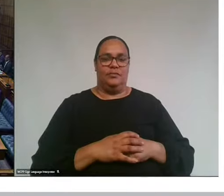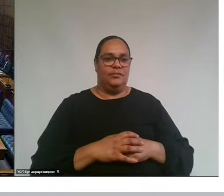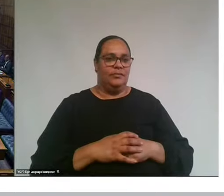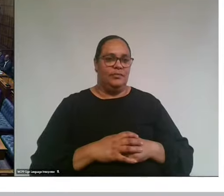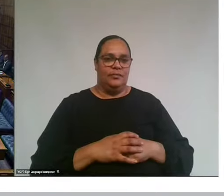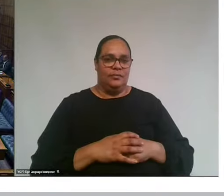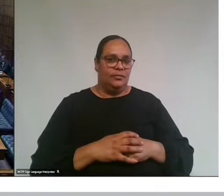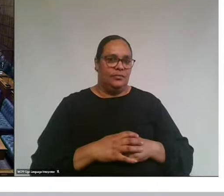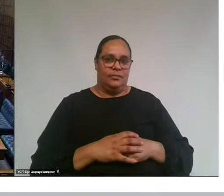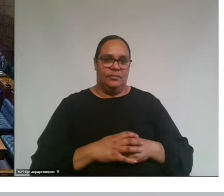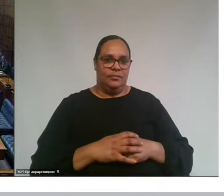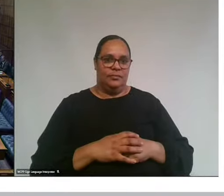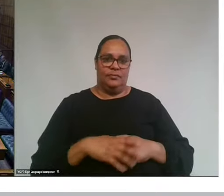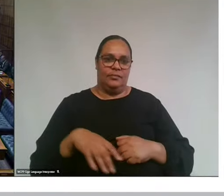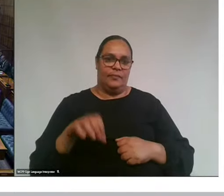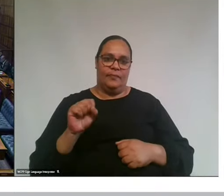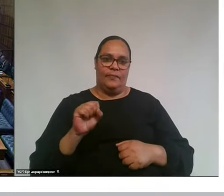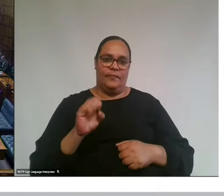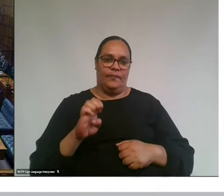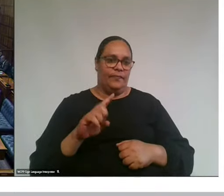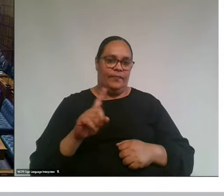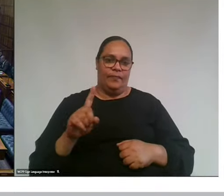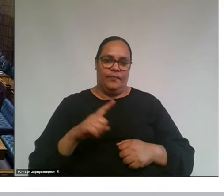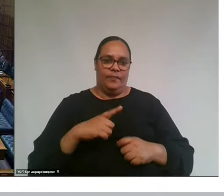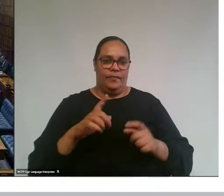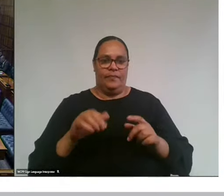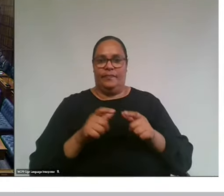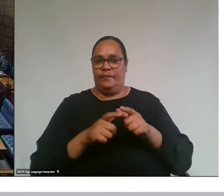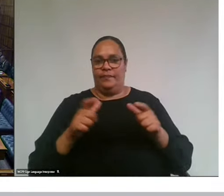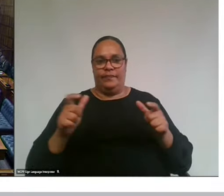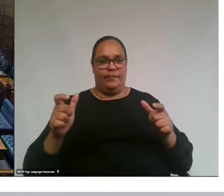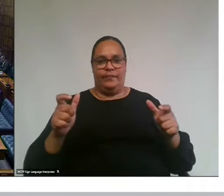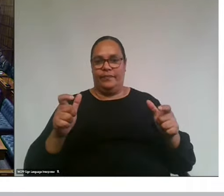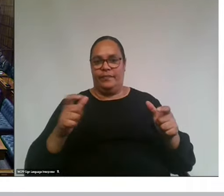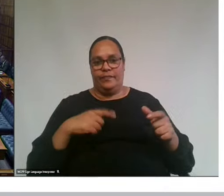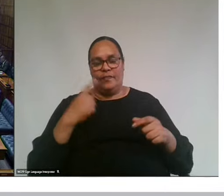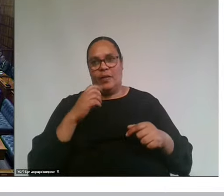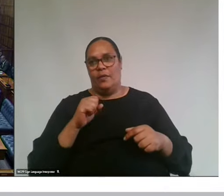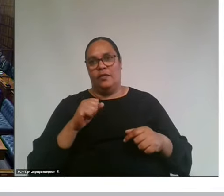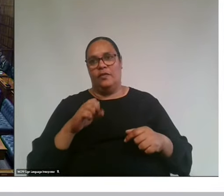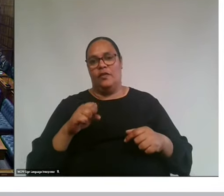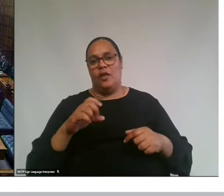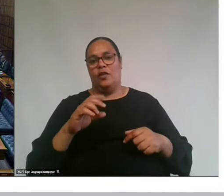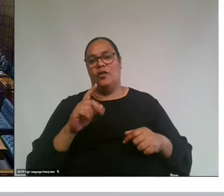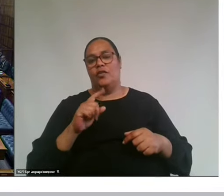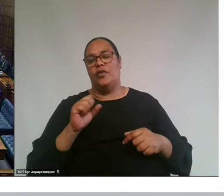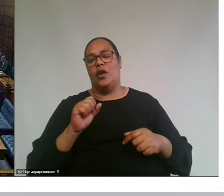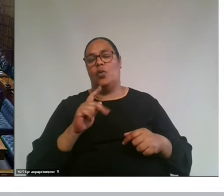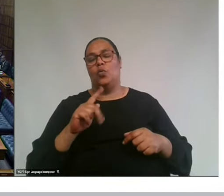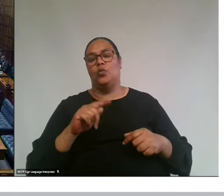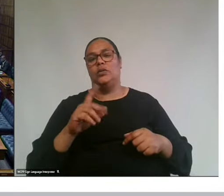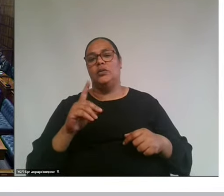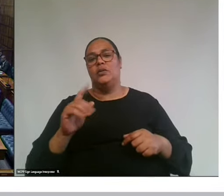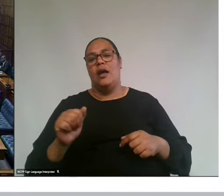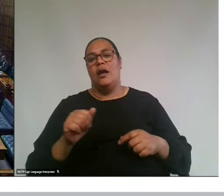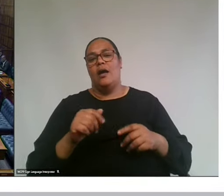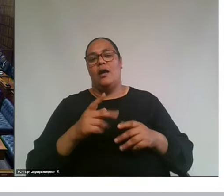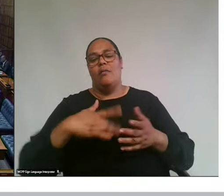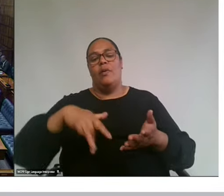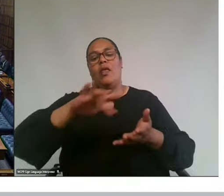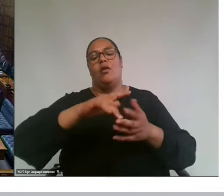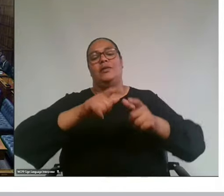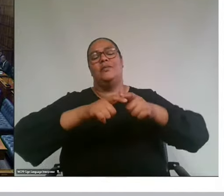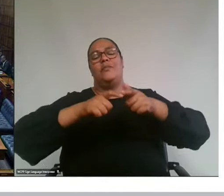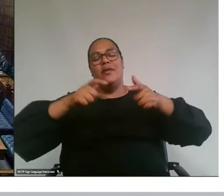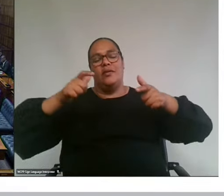footprint of the sez because it is large I mean if you think of sassel sukunda plant in size in